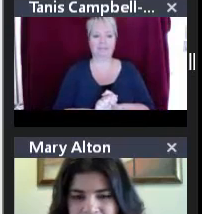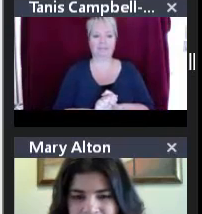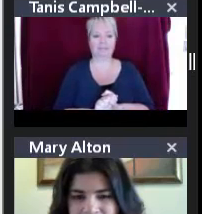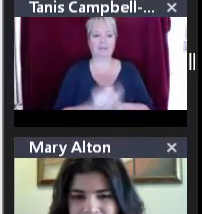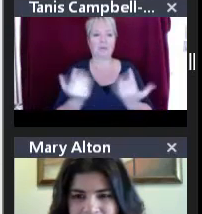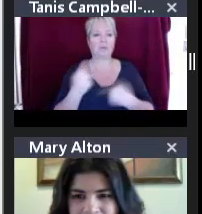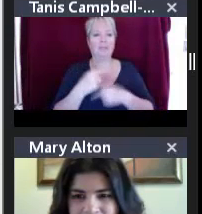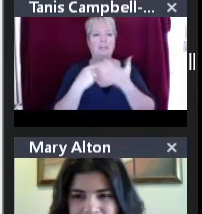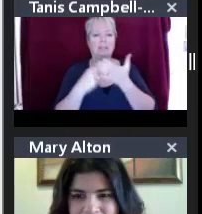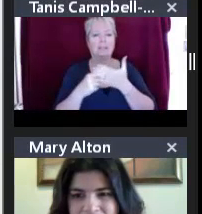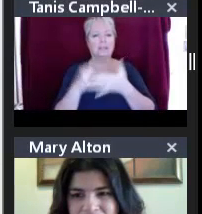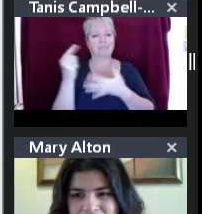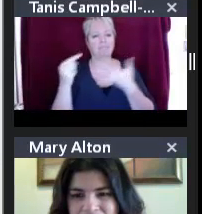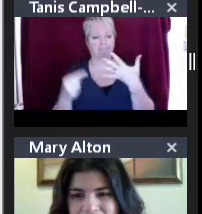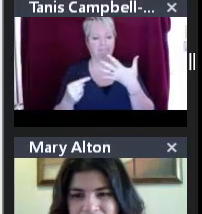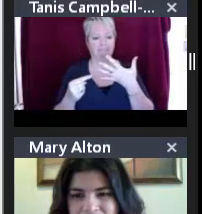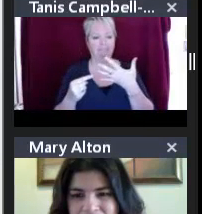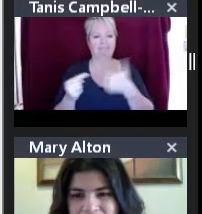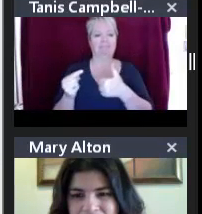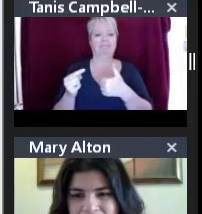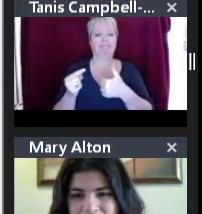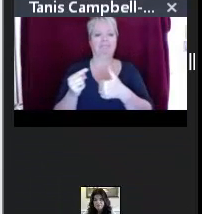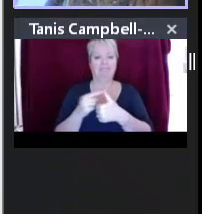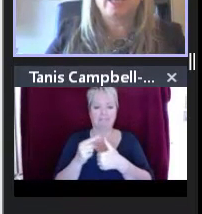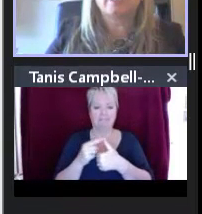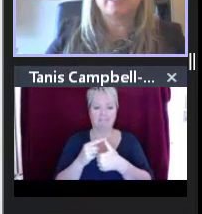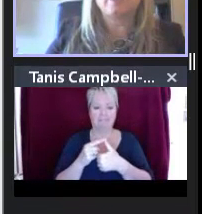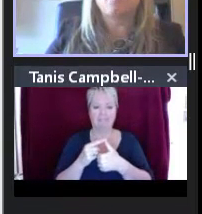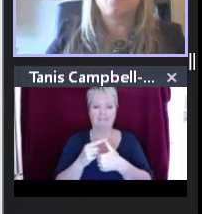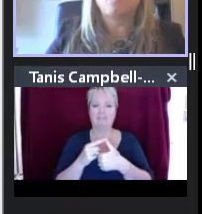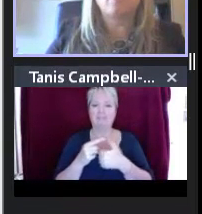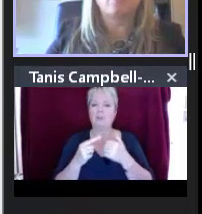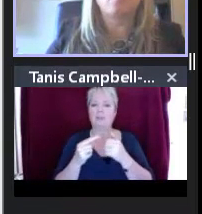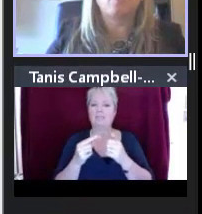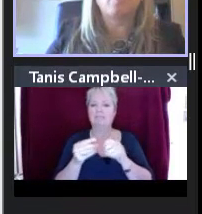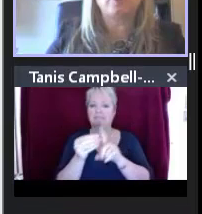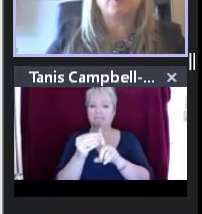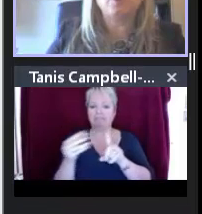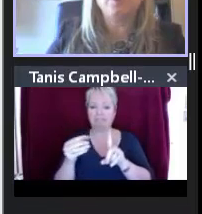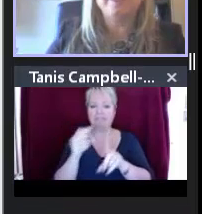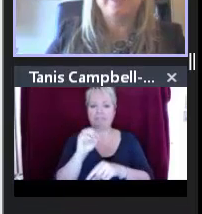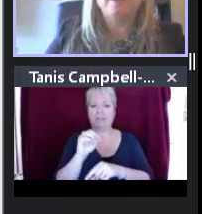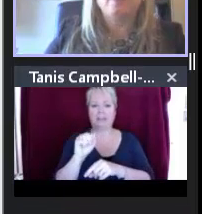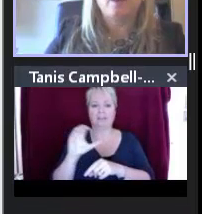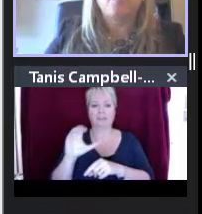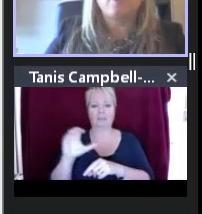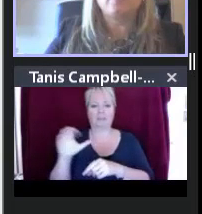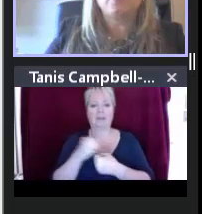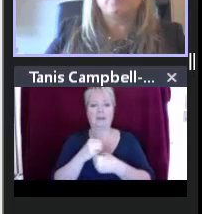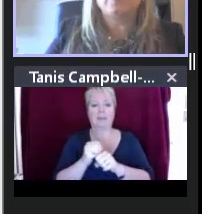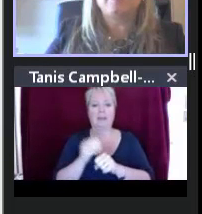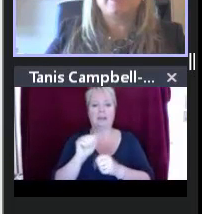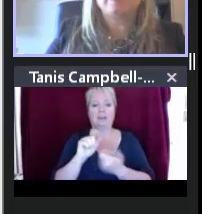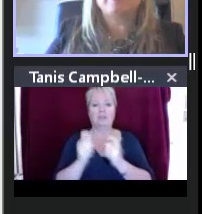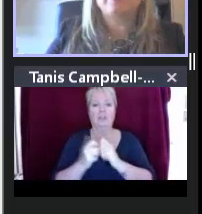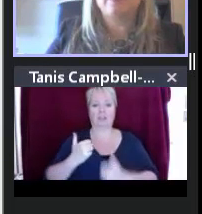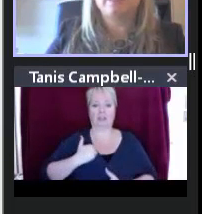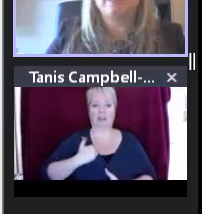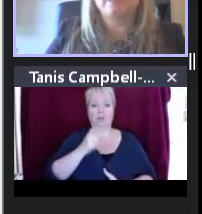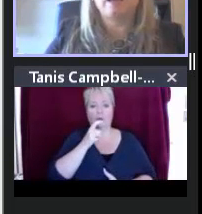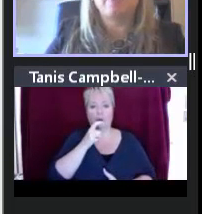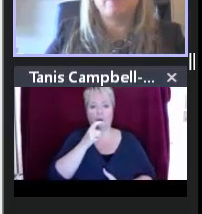session. So topics are, we'll talk about Make a Change Canada, who we are and what we do. I want to